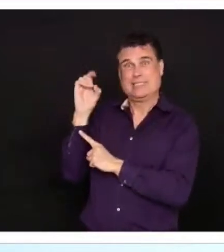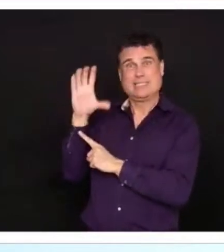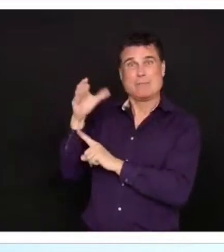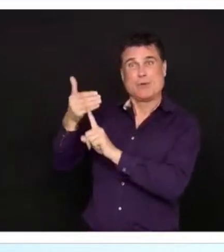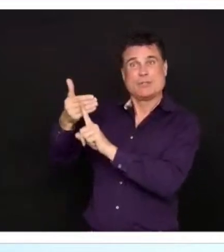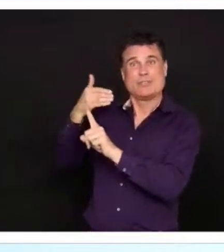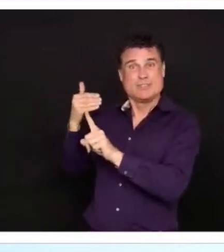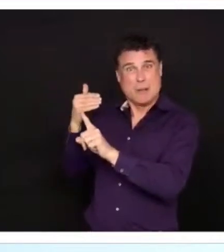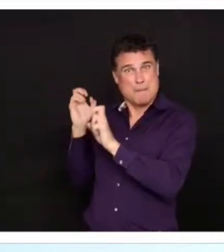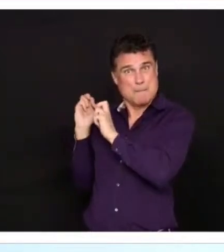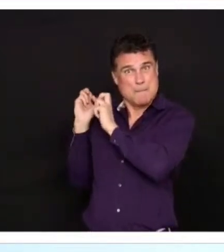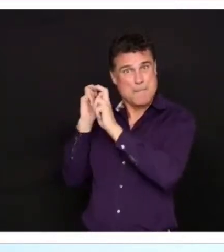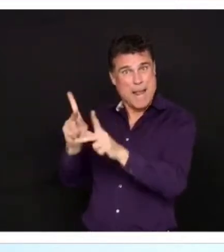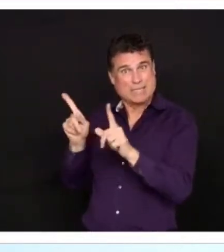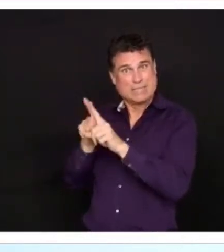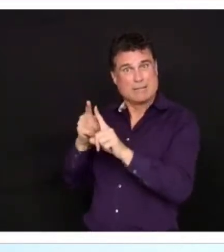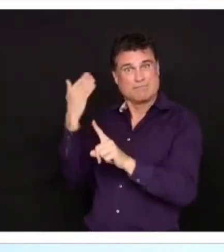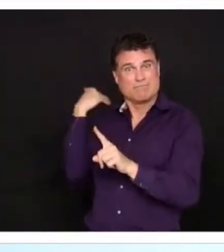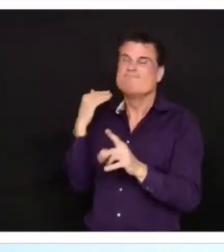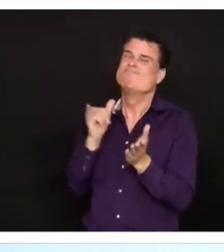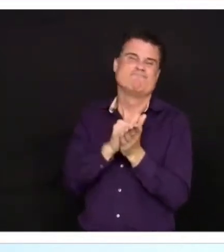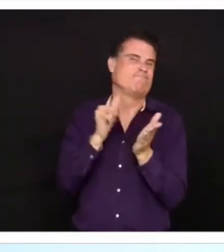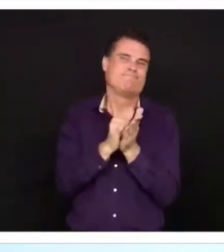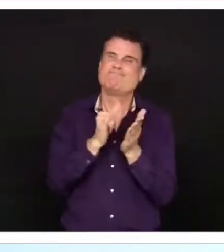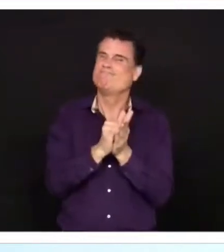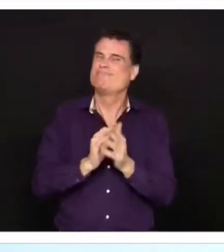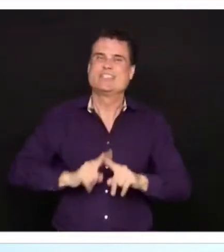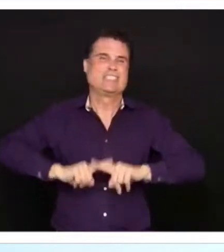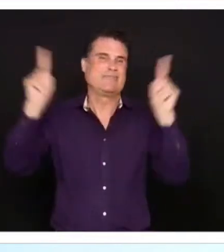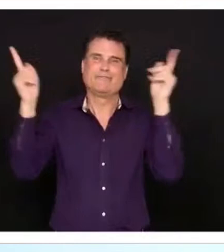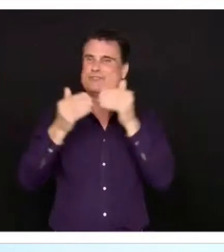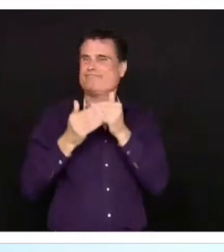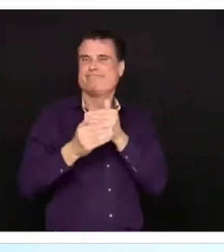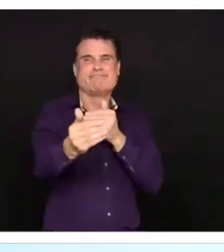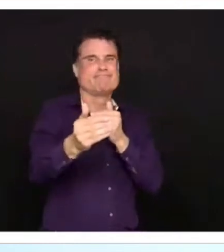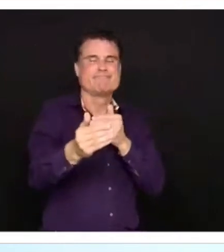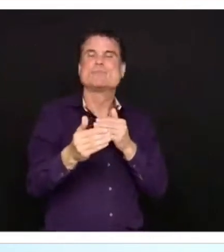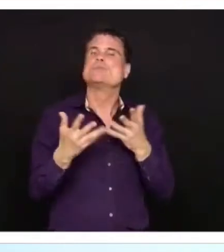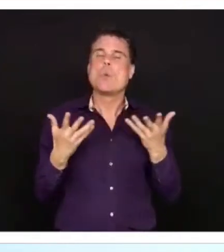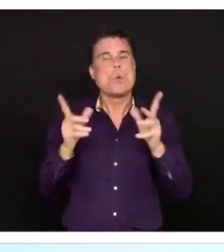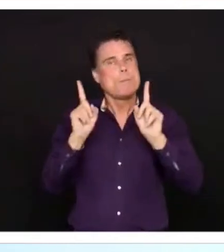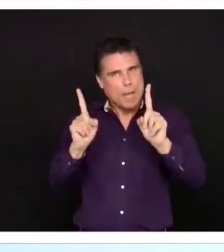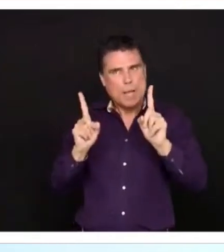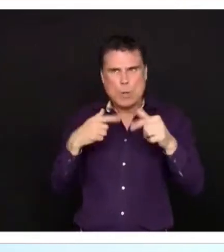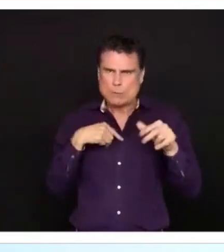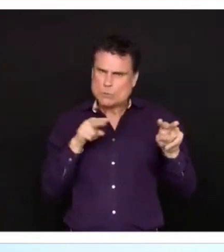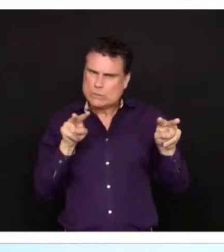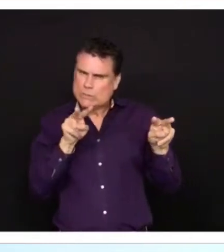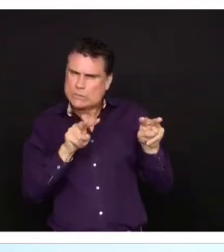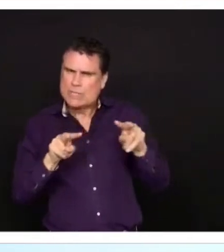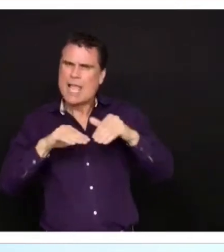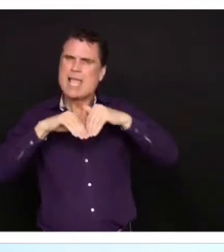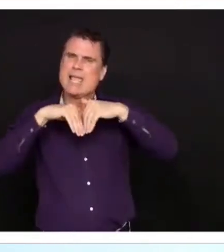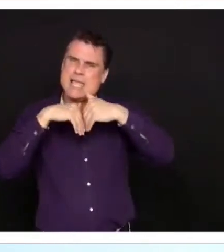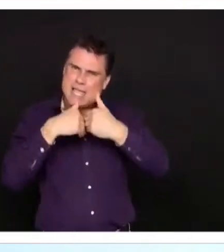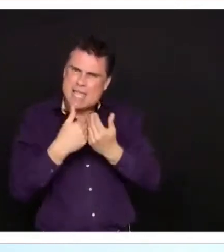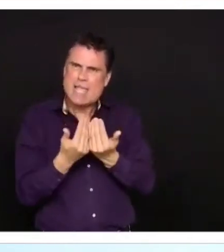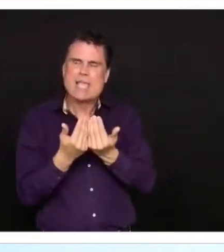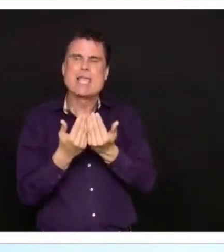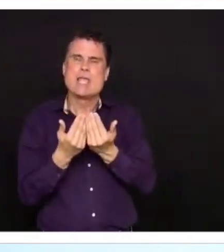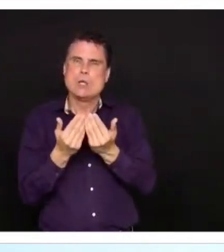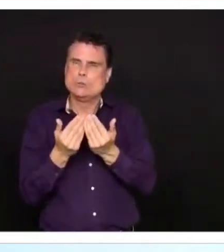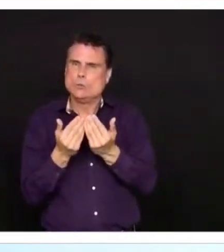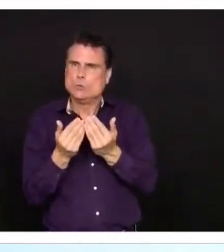loved ones as safe as possible, but gets our society moving again at some point. We need to find a way forward that allows us to